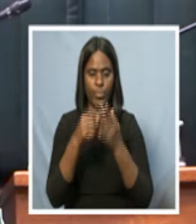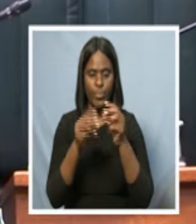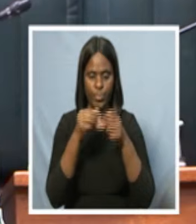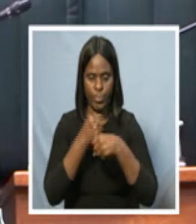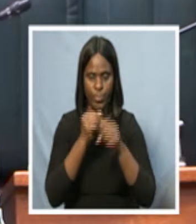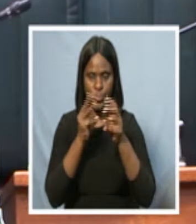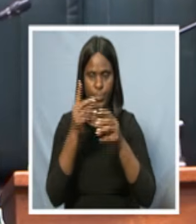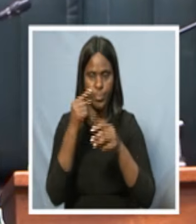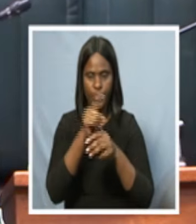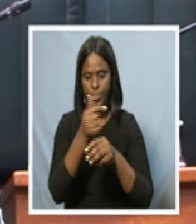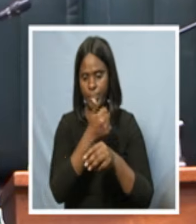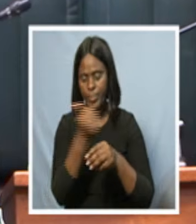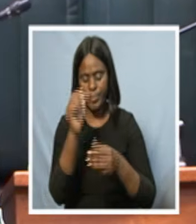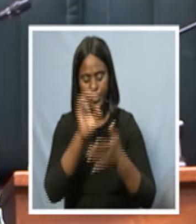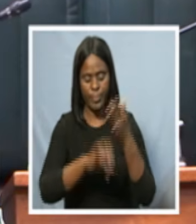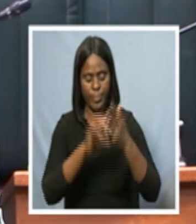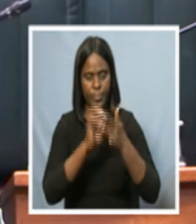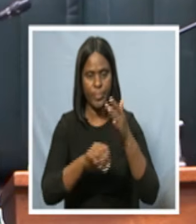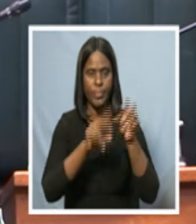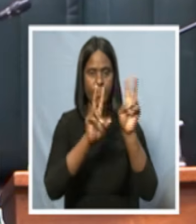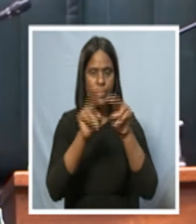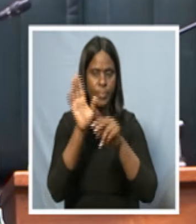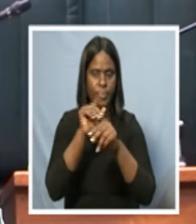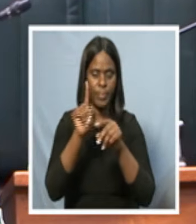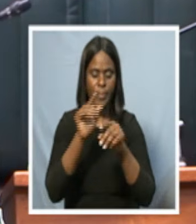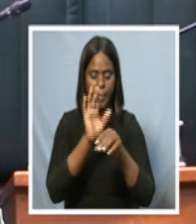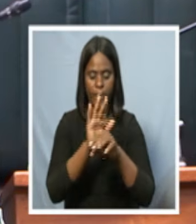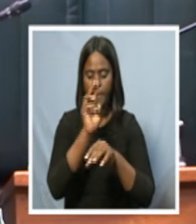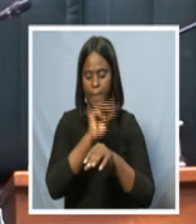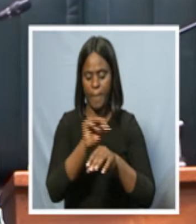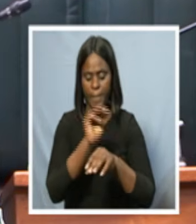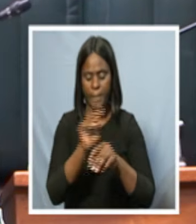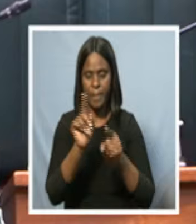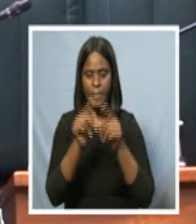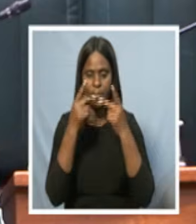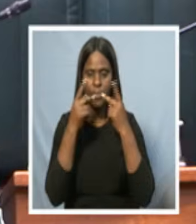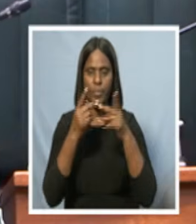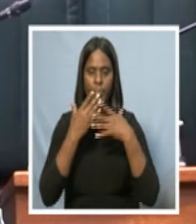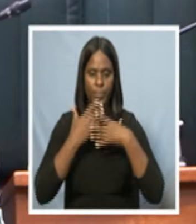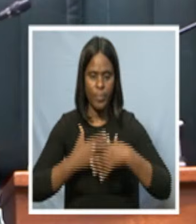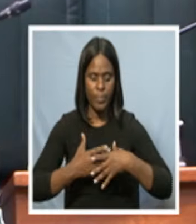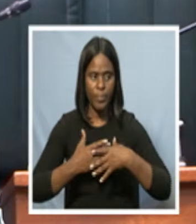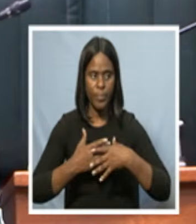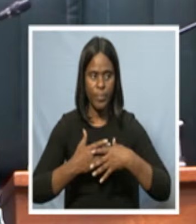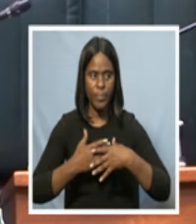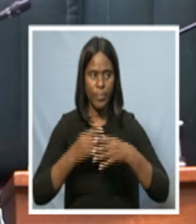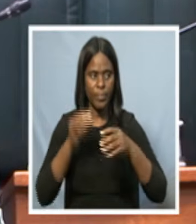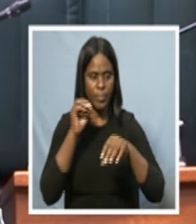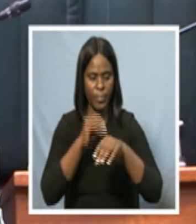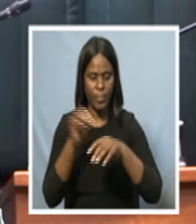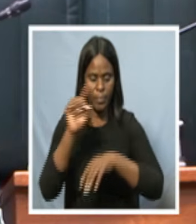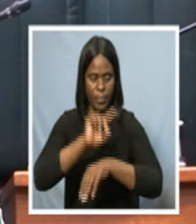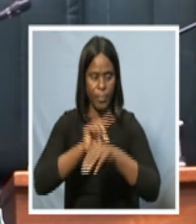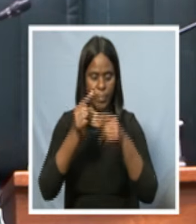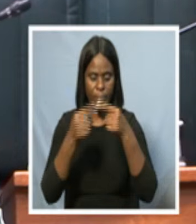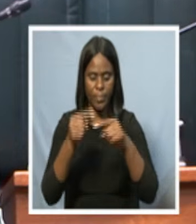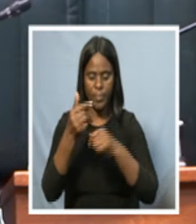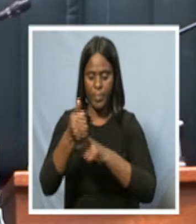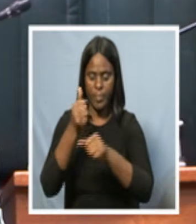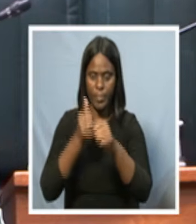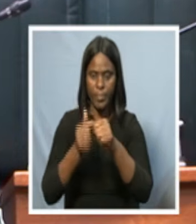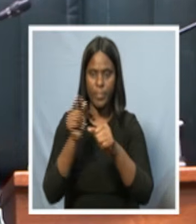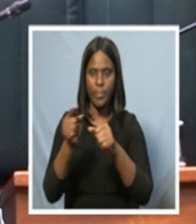way for the removal of the observance of a Monday as a public holiday on the day following a